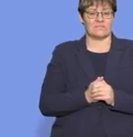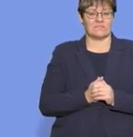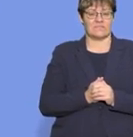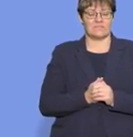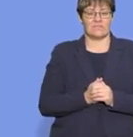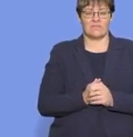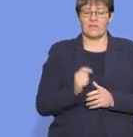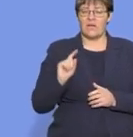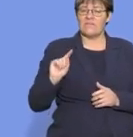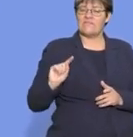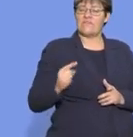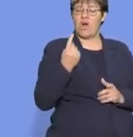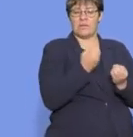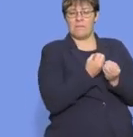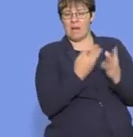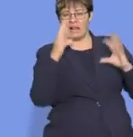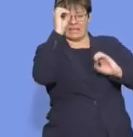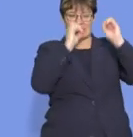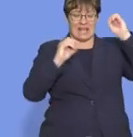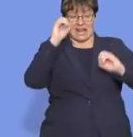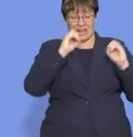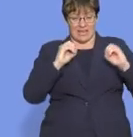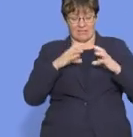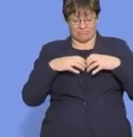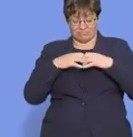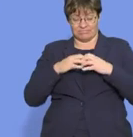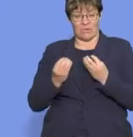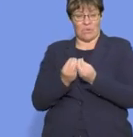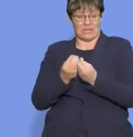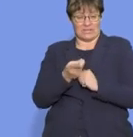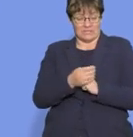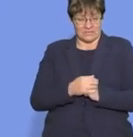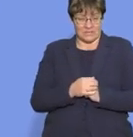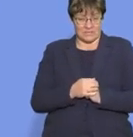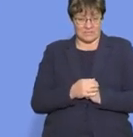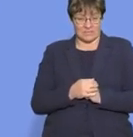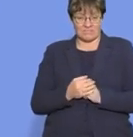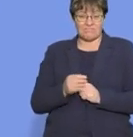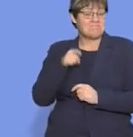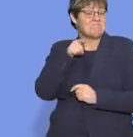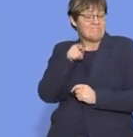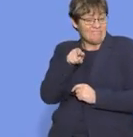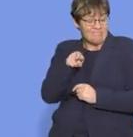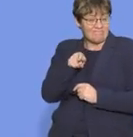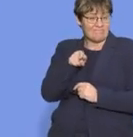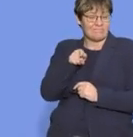the first multicellular organisms occur, and they were probably